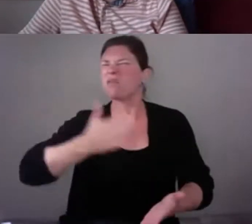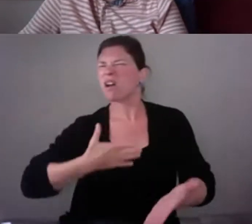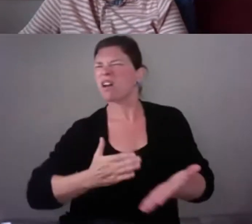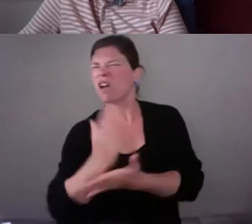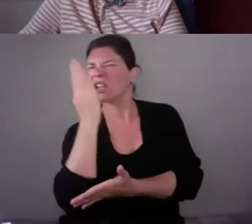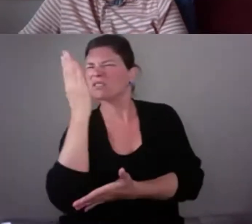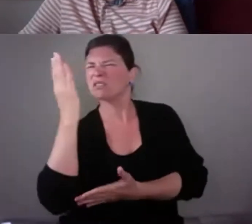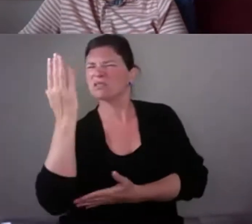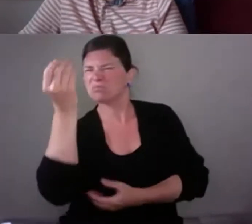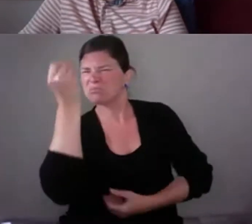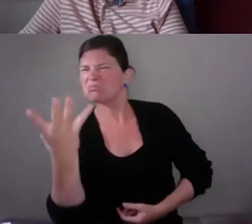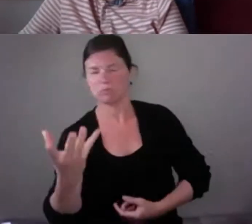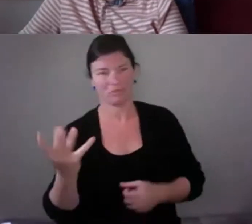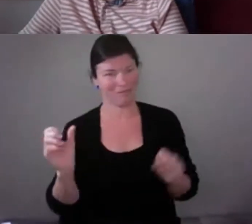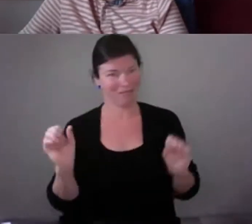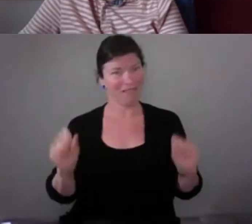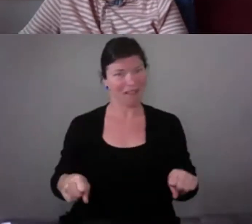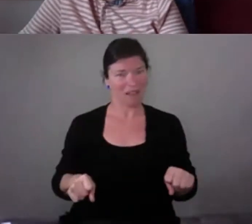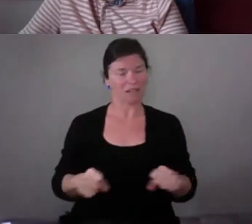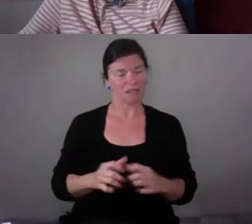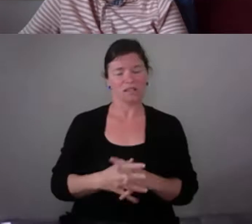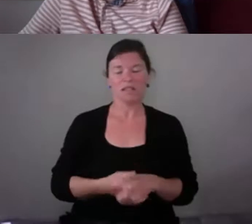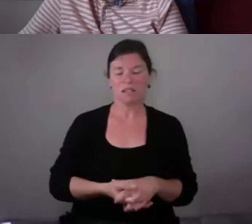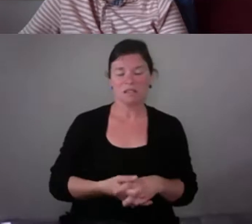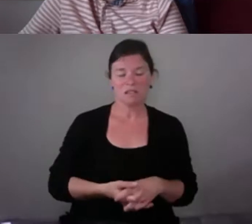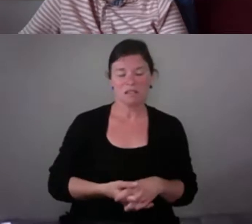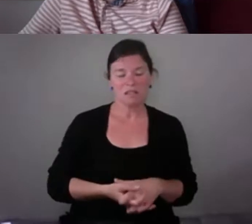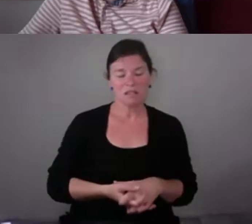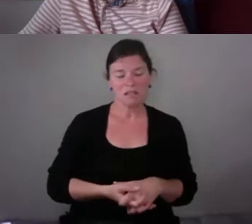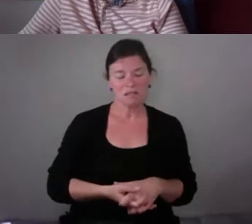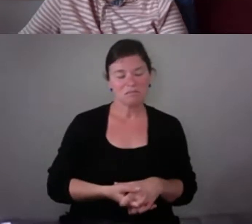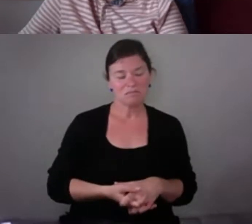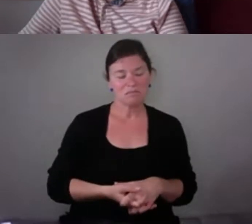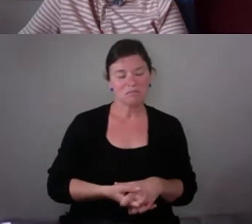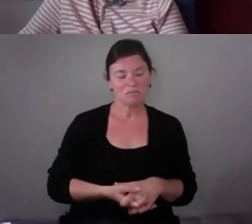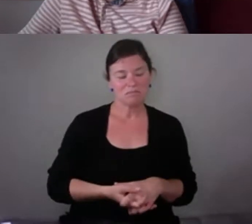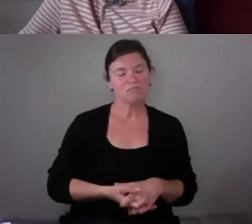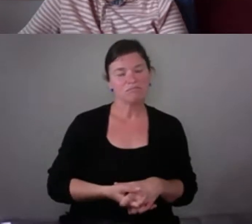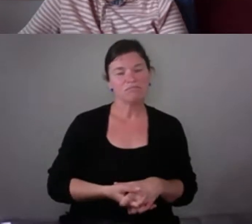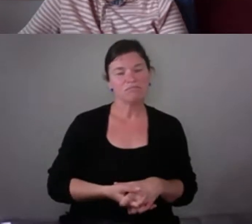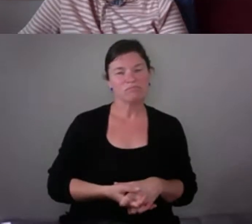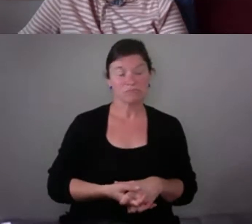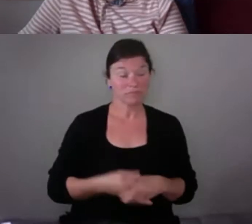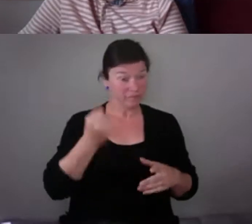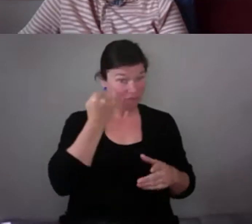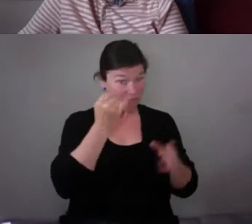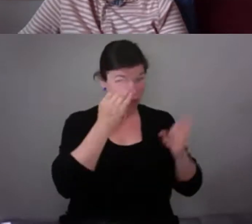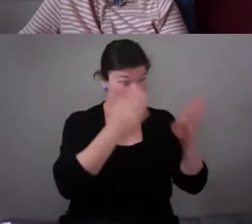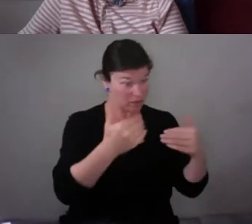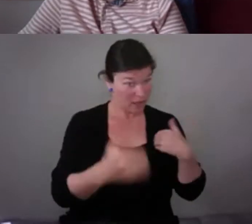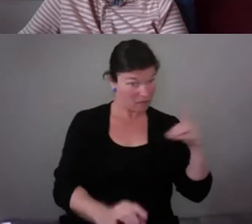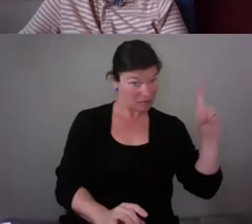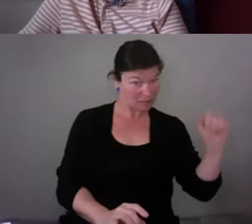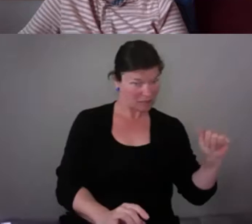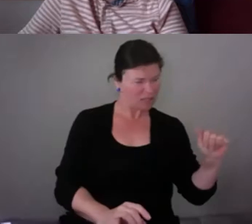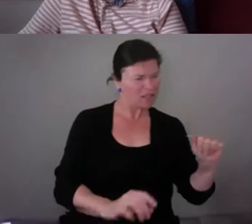people need their rights, and how people can get help with the people